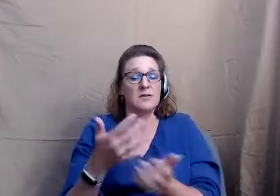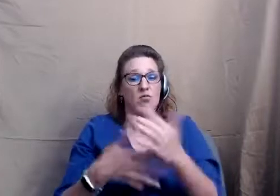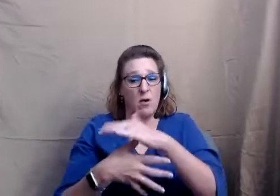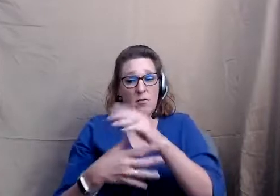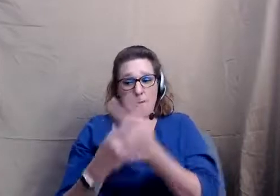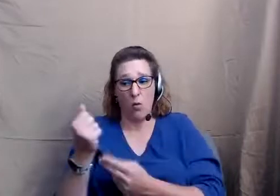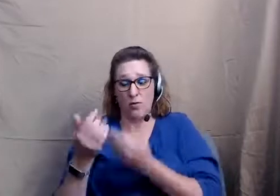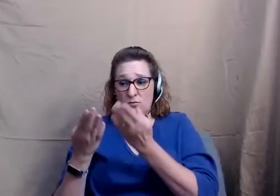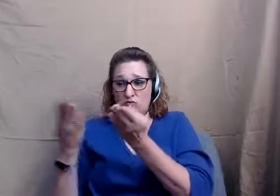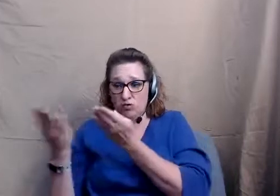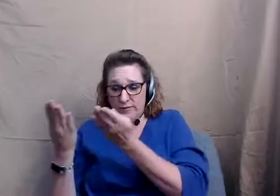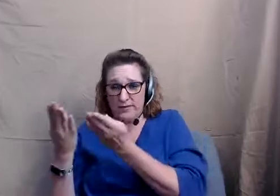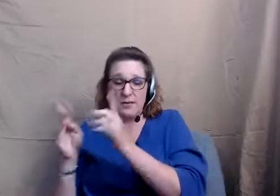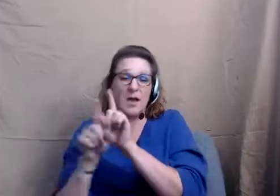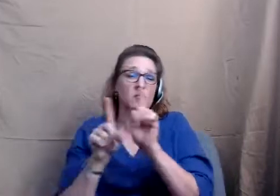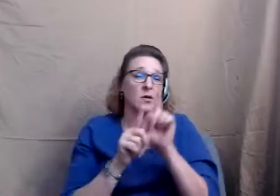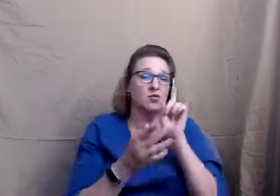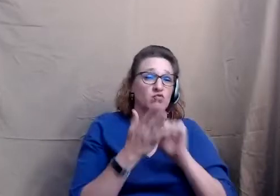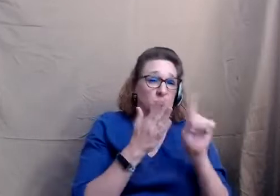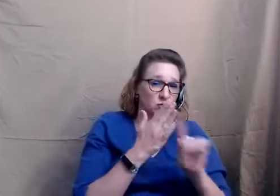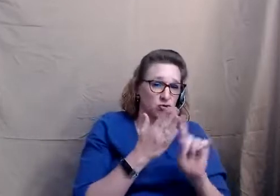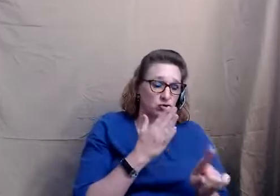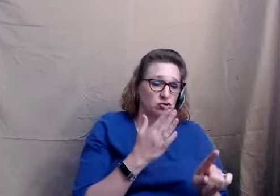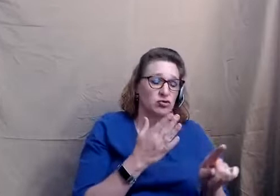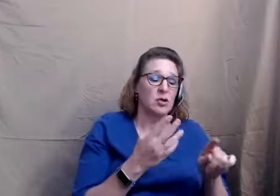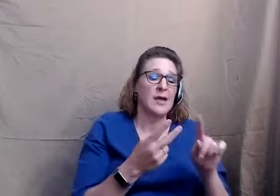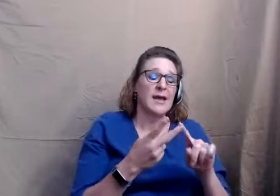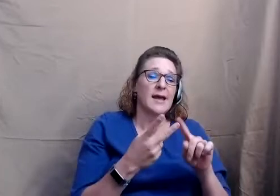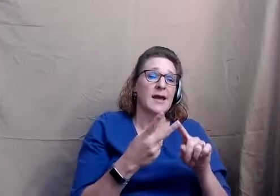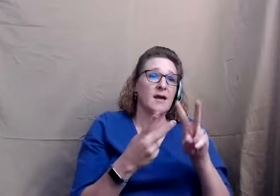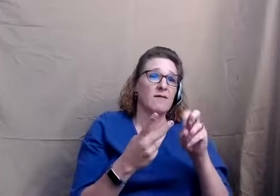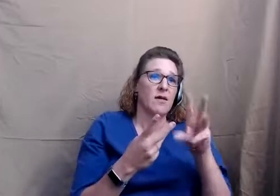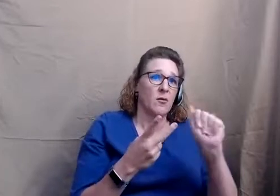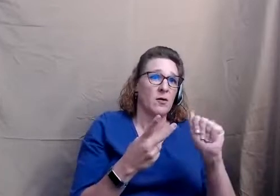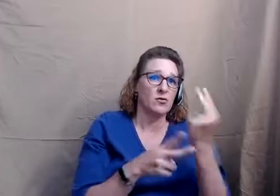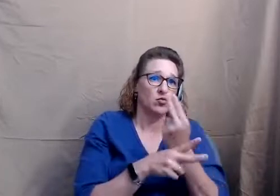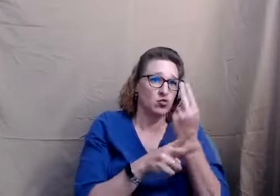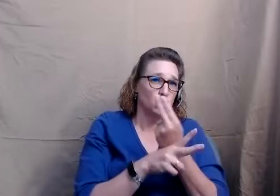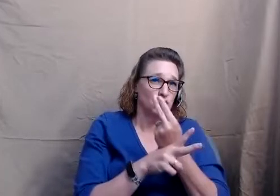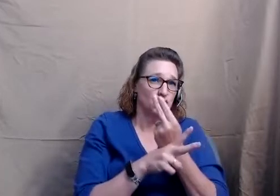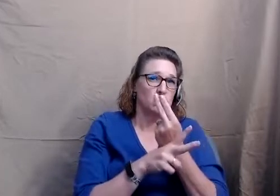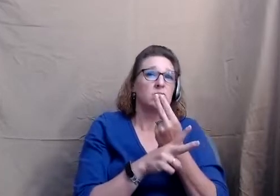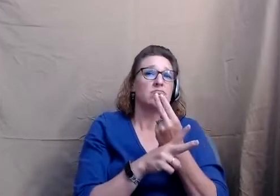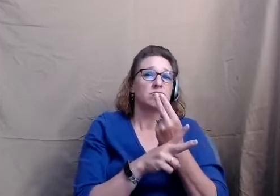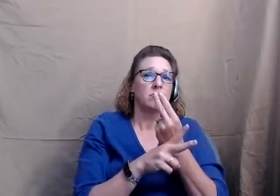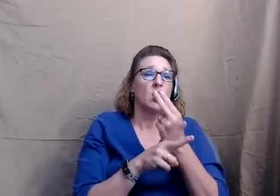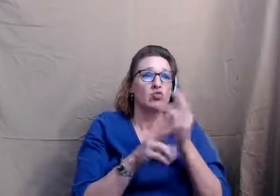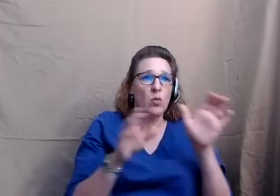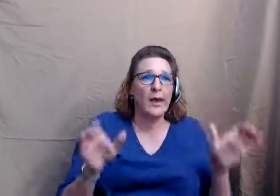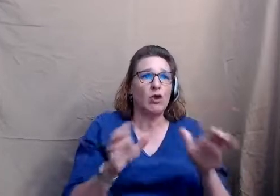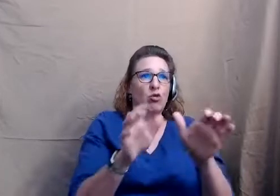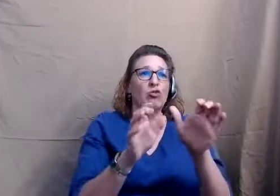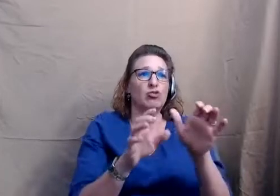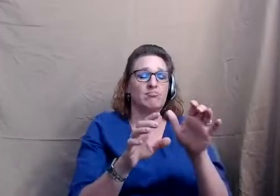services and in terms of research. And second, VAWA has been used to promote criminalization policies